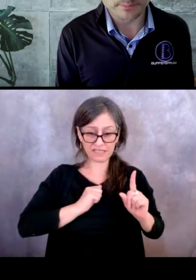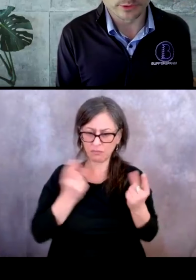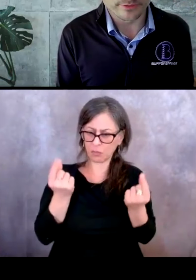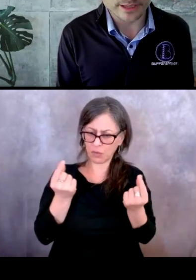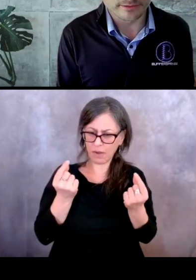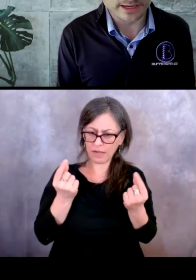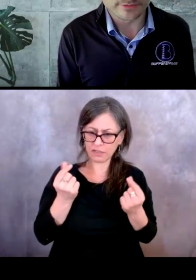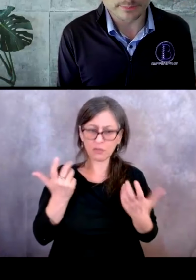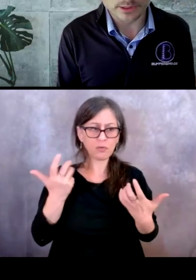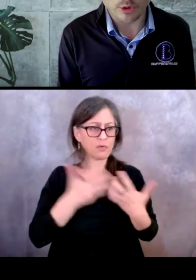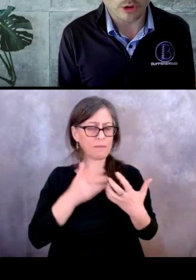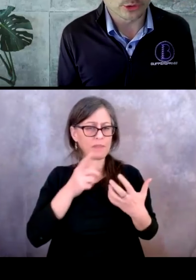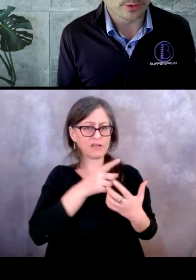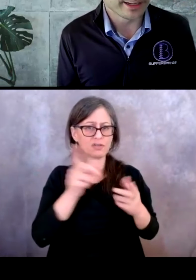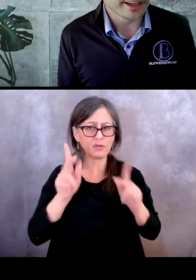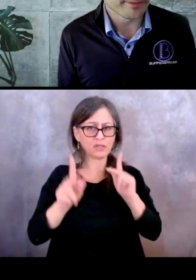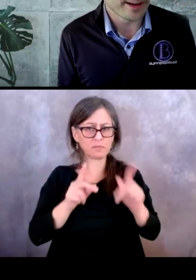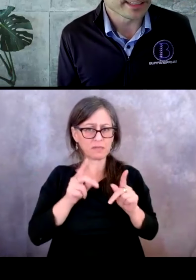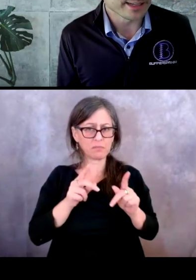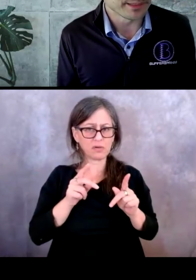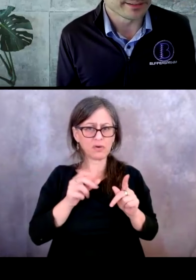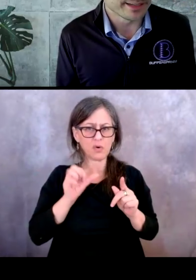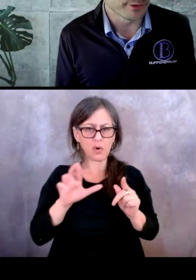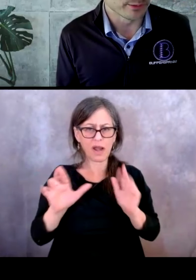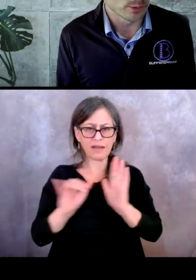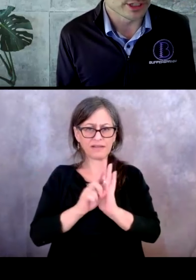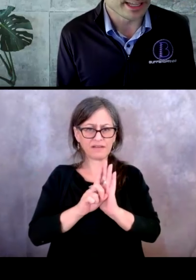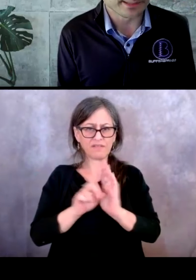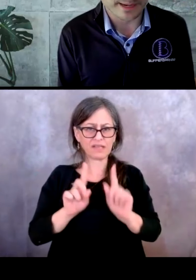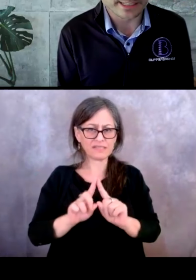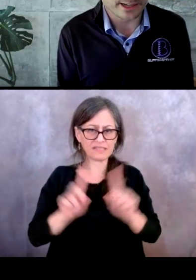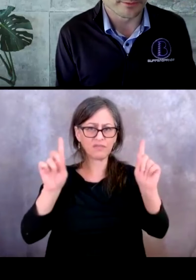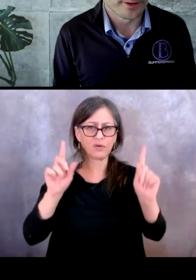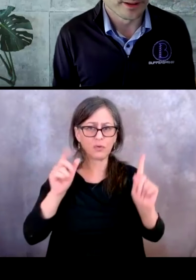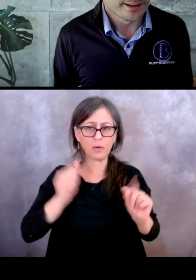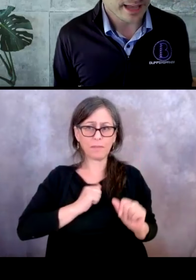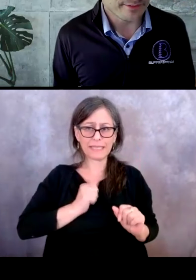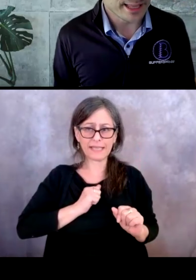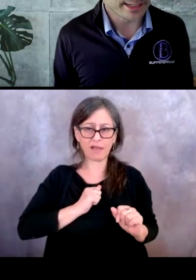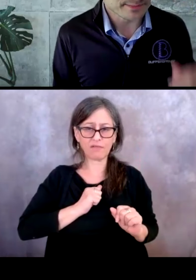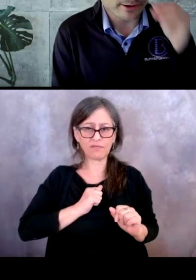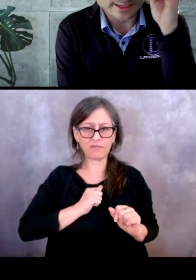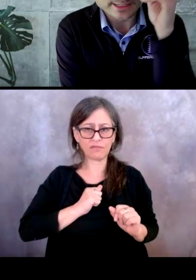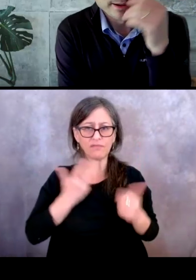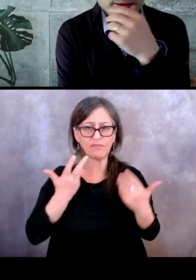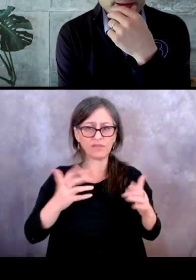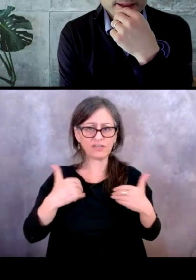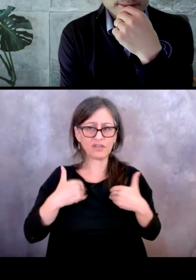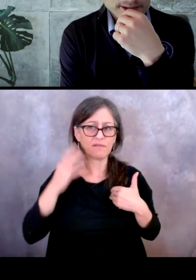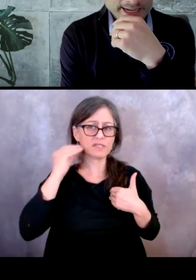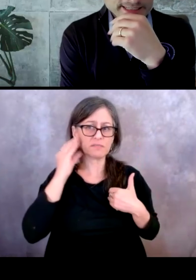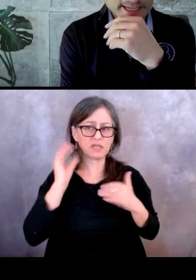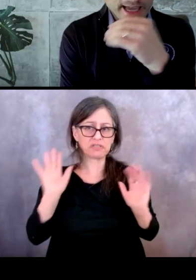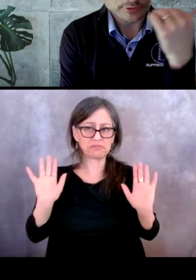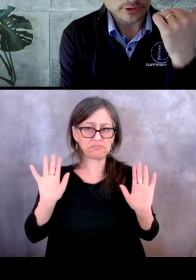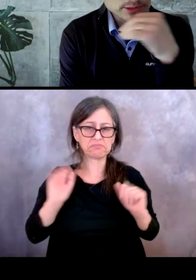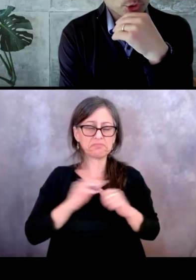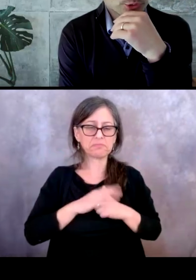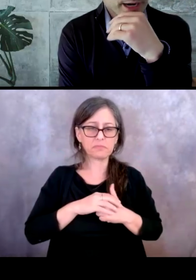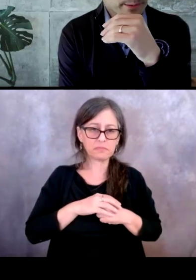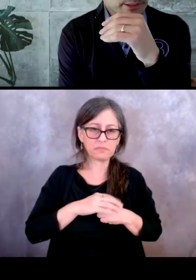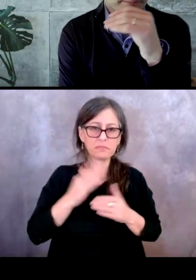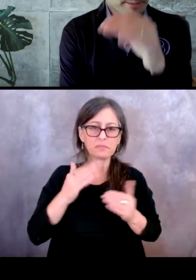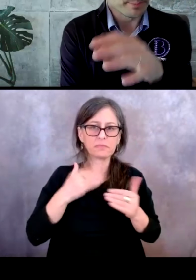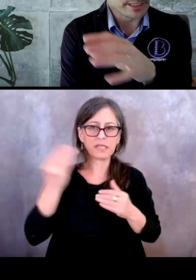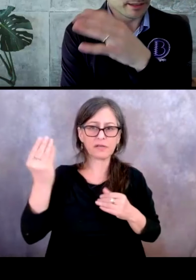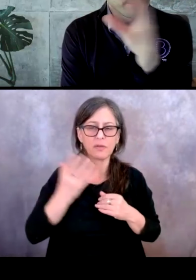those people in the VFW hall, or do I identify as something different, or just as myself having that experience? The next thing, after I was